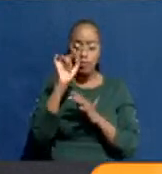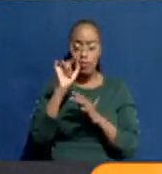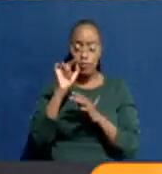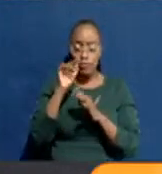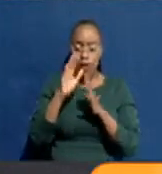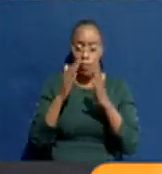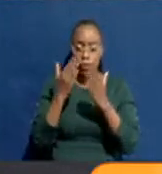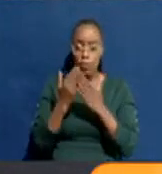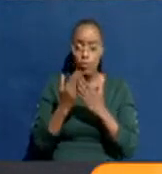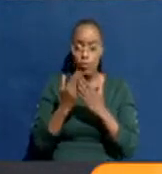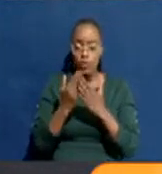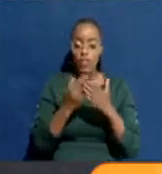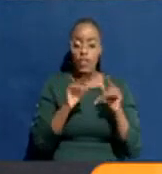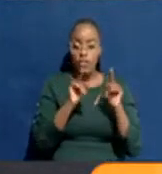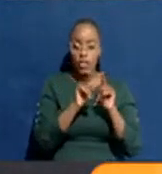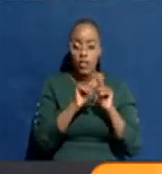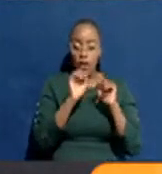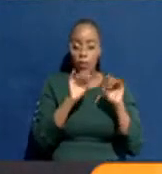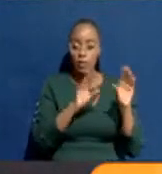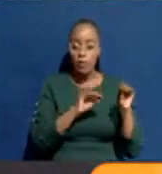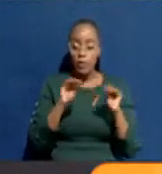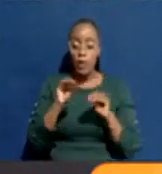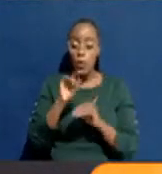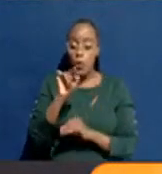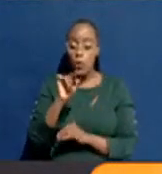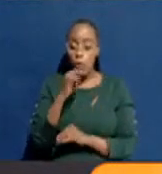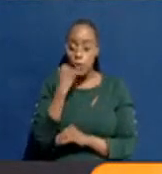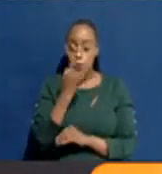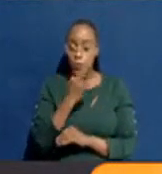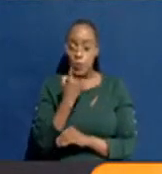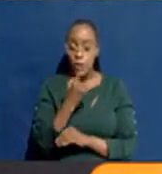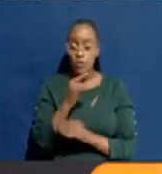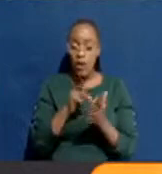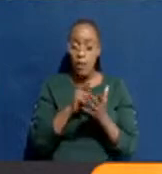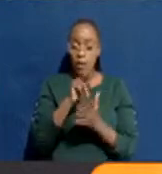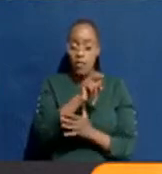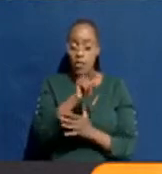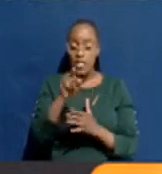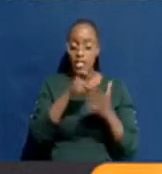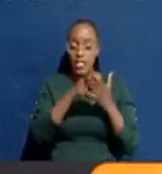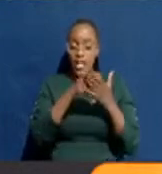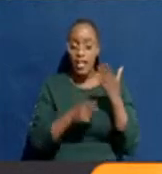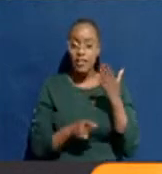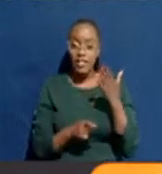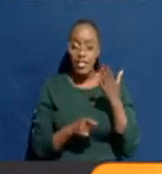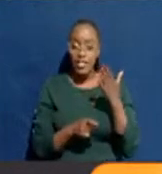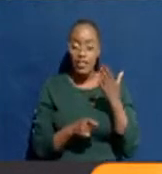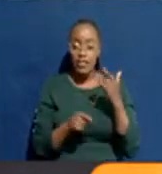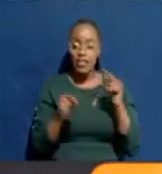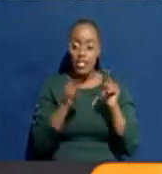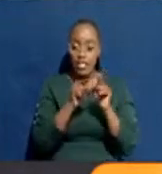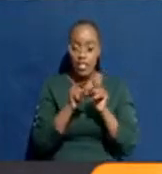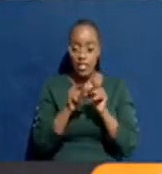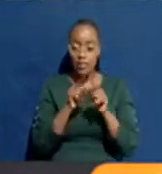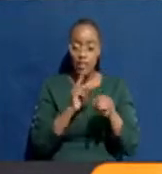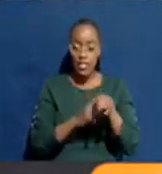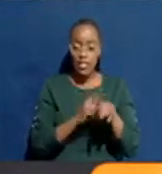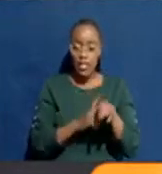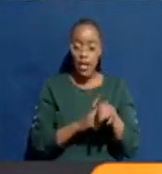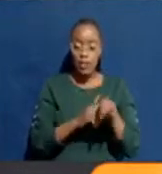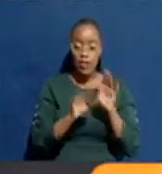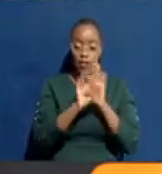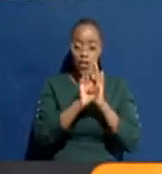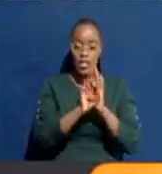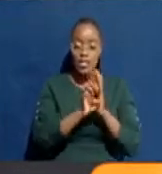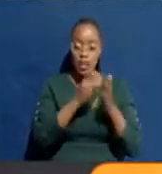gains to go to those who actually pay for those levies. It is when you, for example,